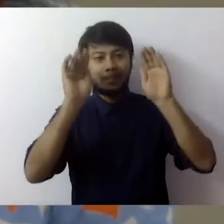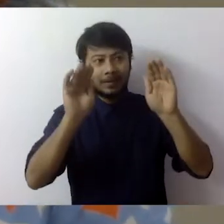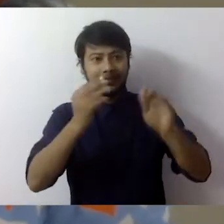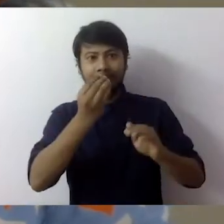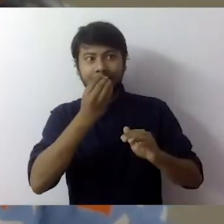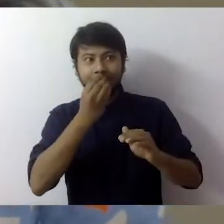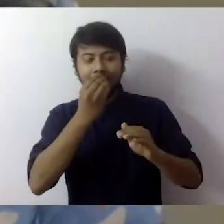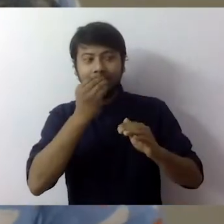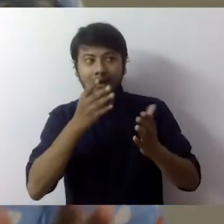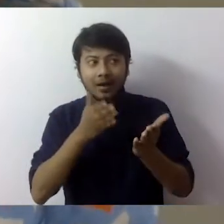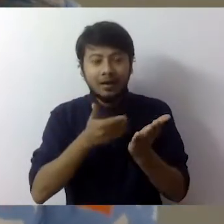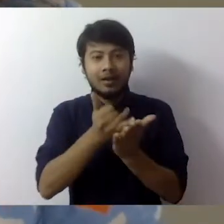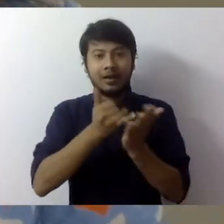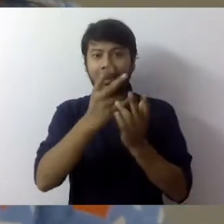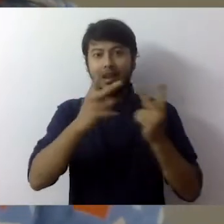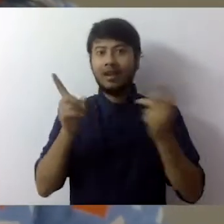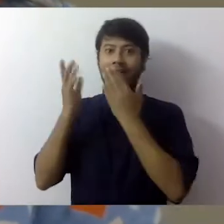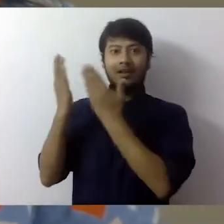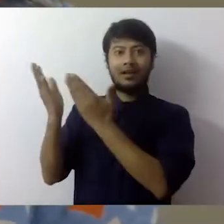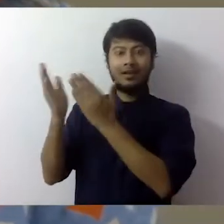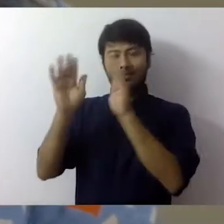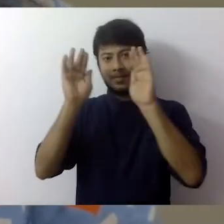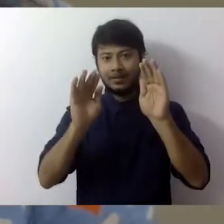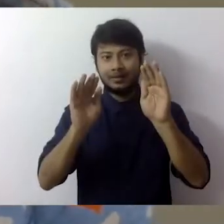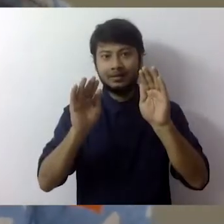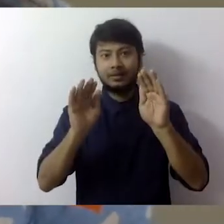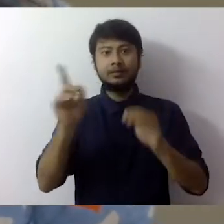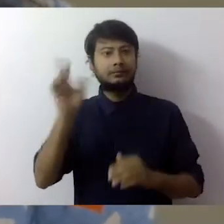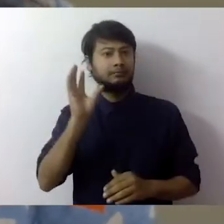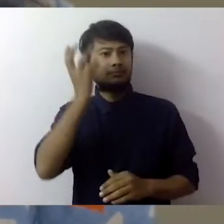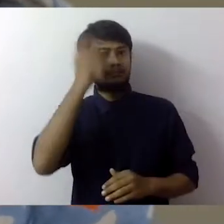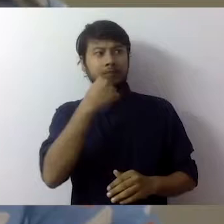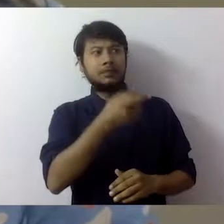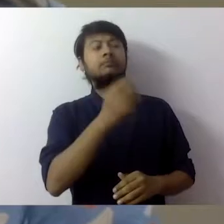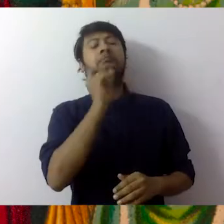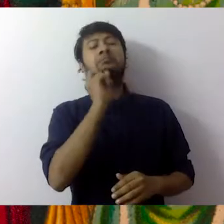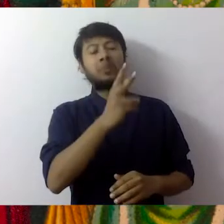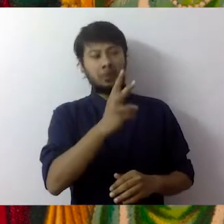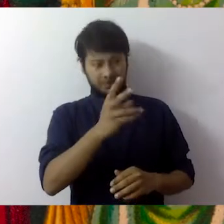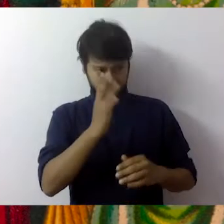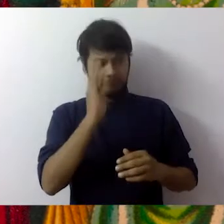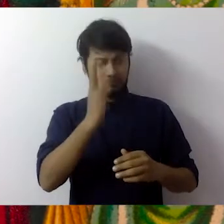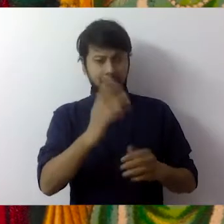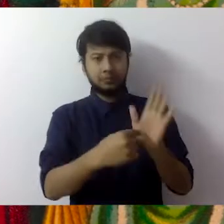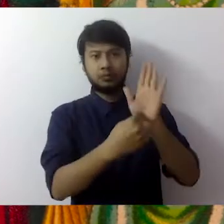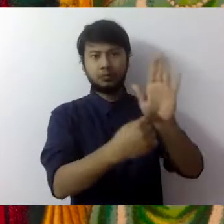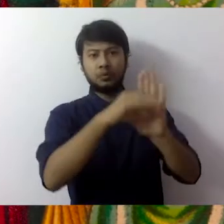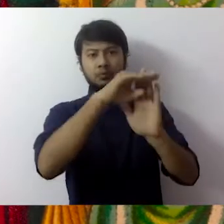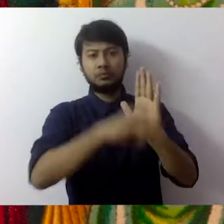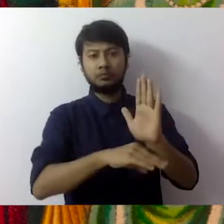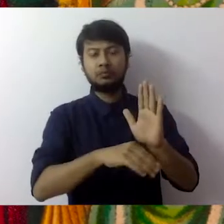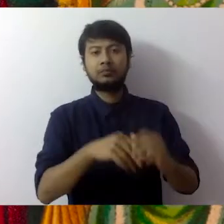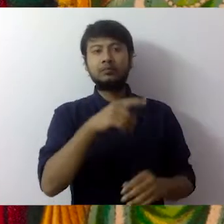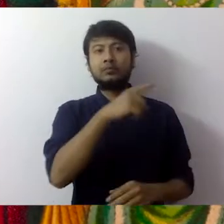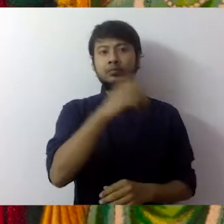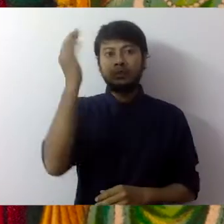food invisible, leading to barren lands, famines, hunger and illness. Eventually, Shiva realized